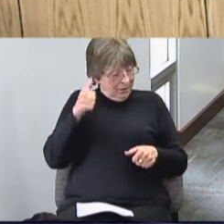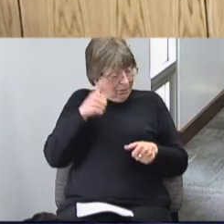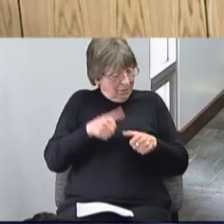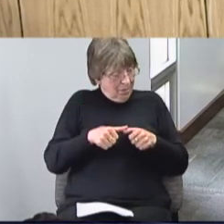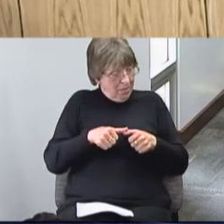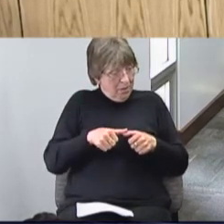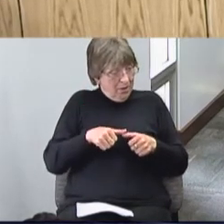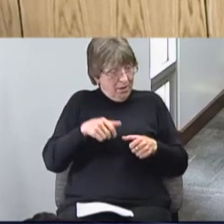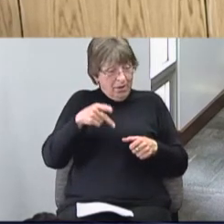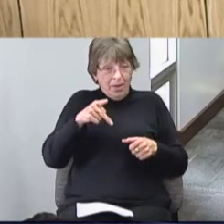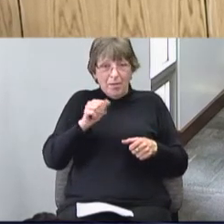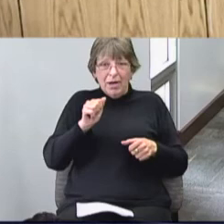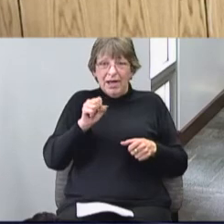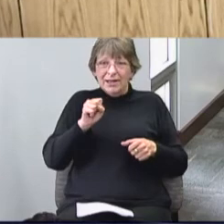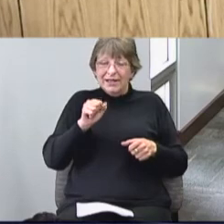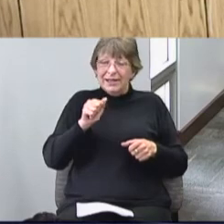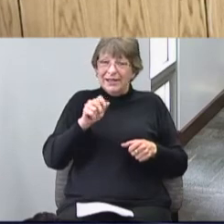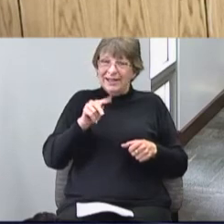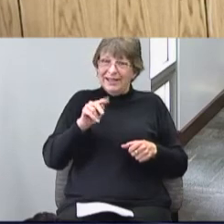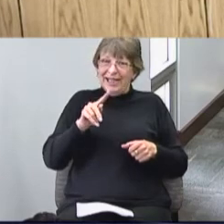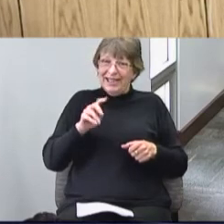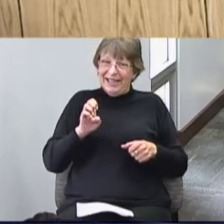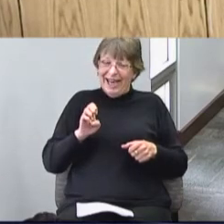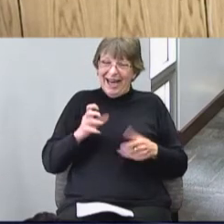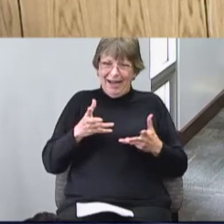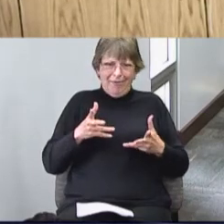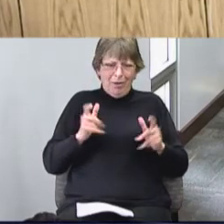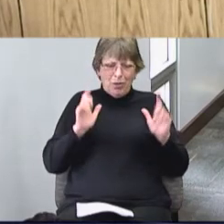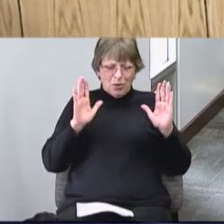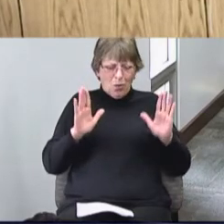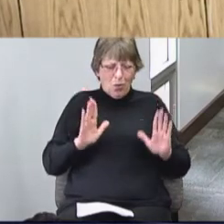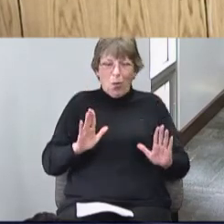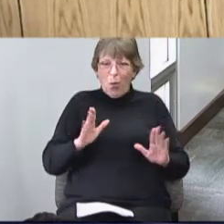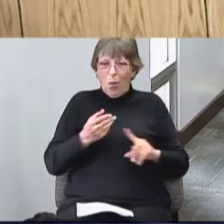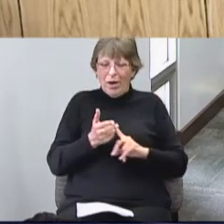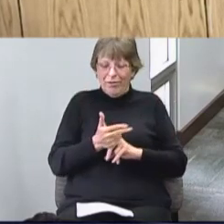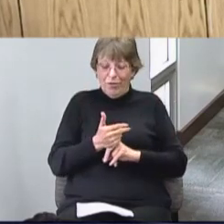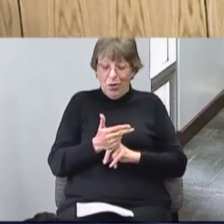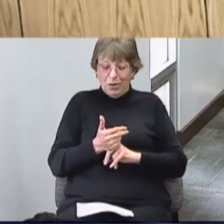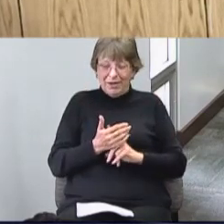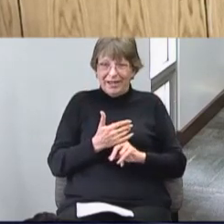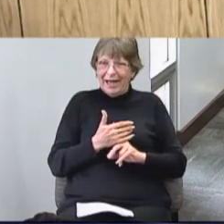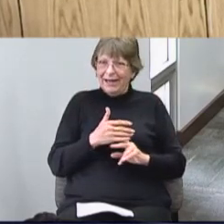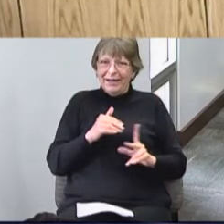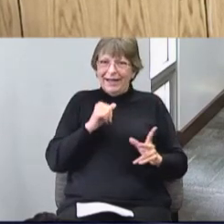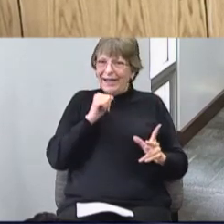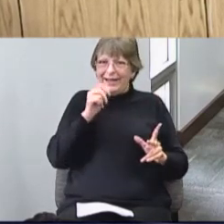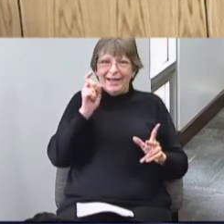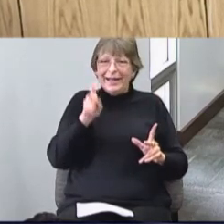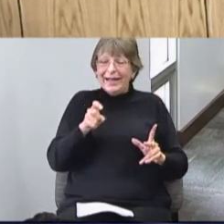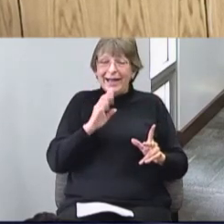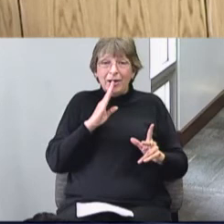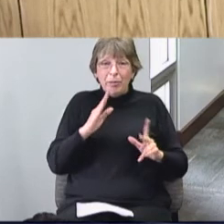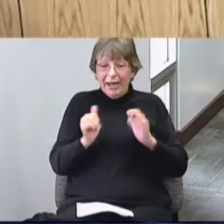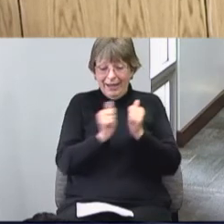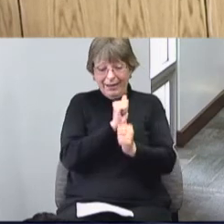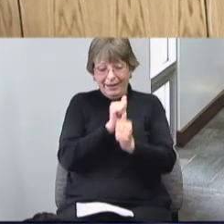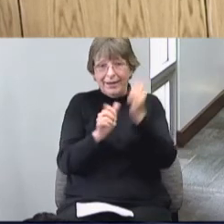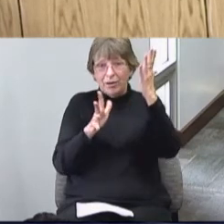Basante, a grand hotel that didn't need to be demolished,